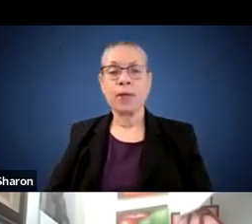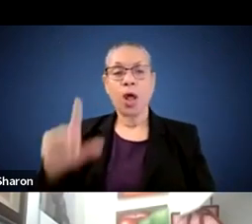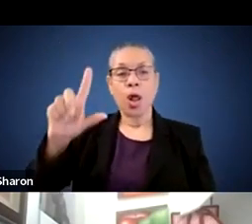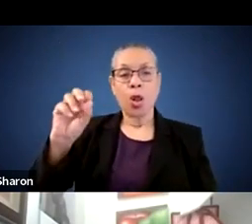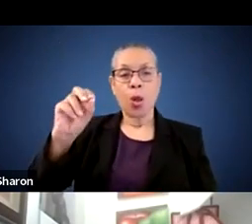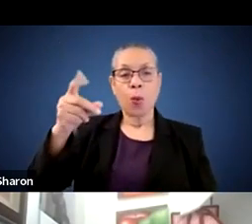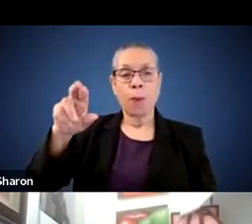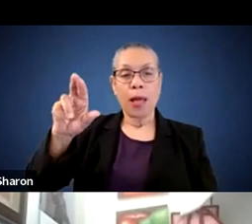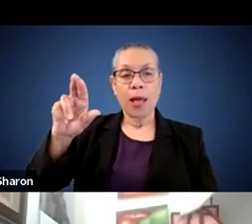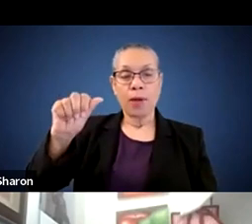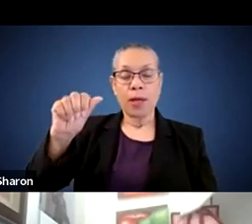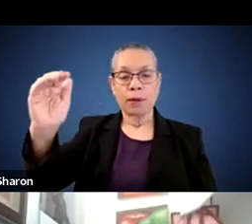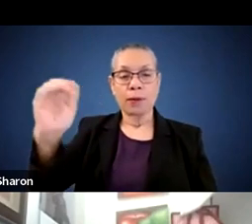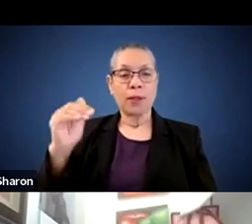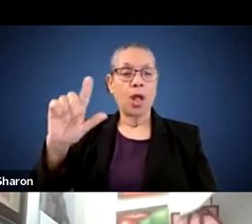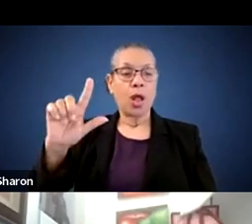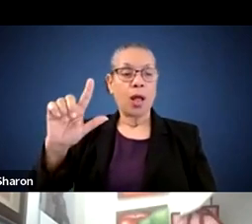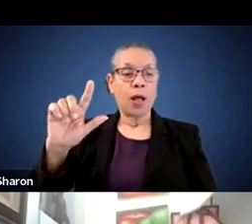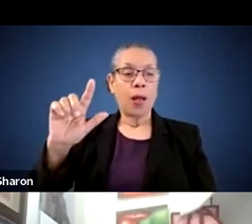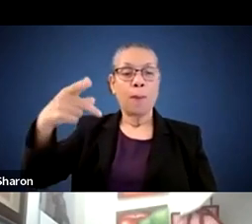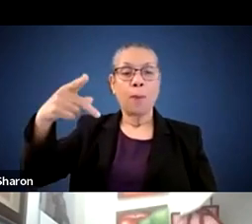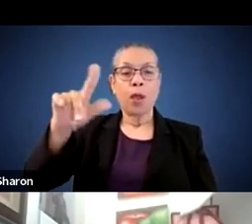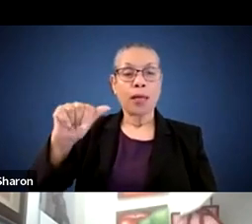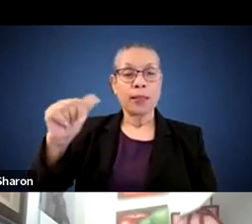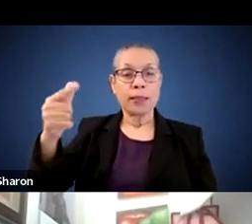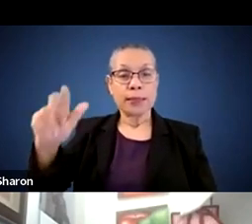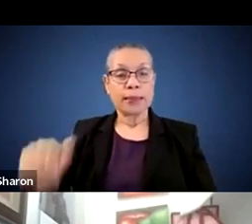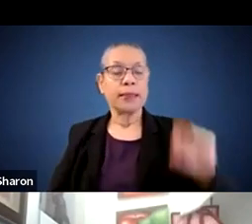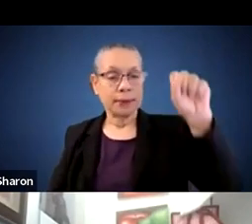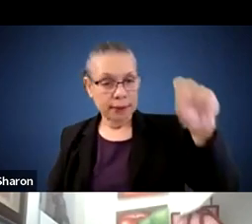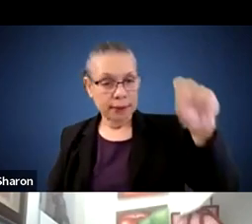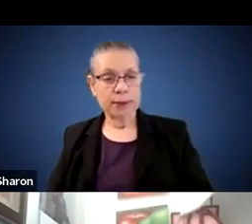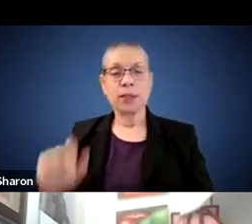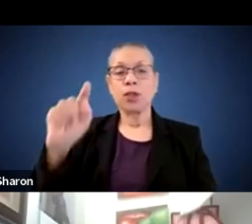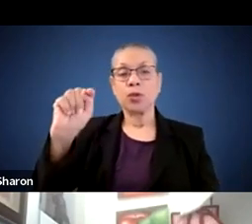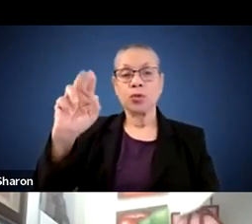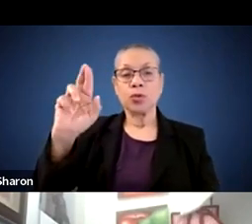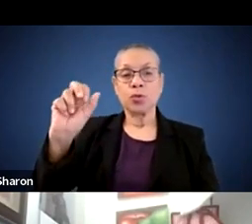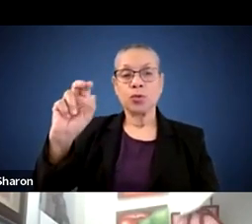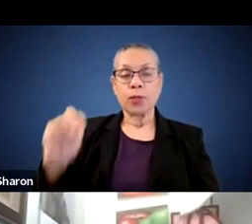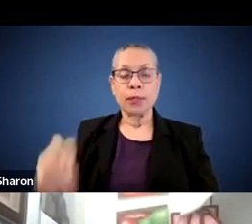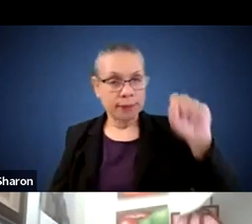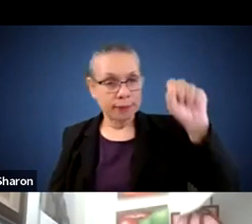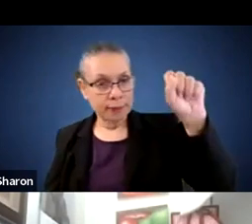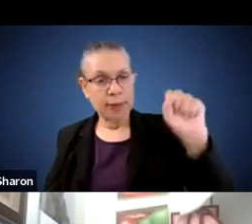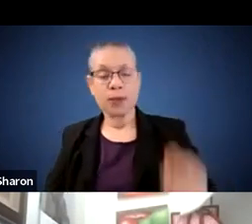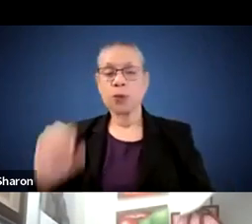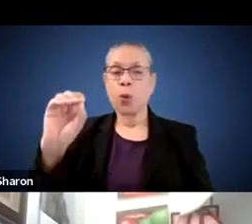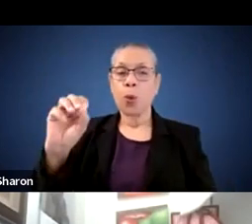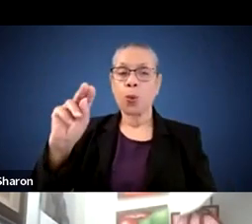lopera Ms Polanco Garcia yes Mr Tran yes Mr O'Neill